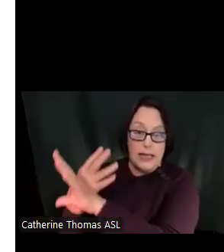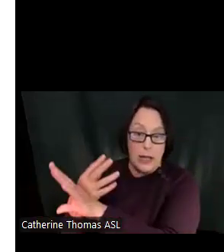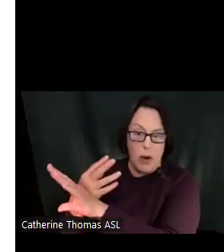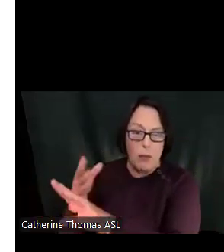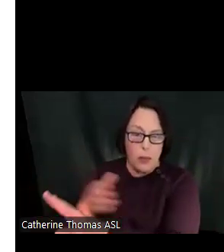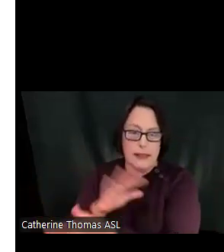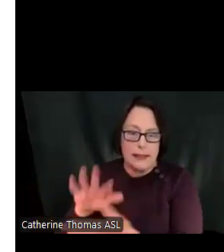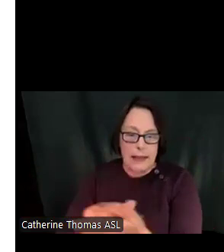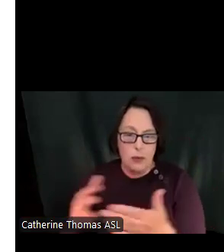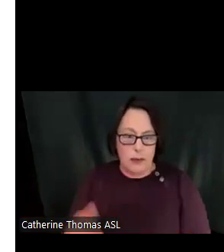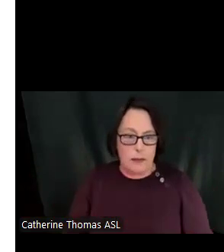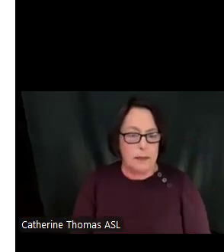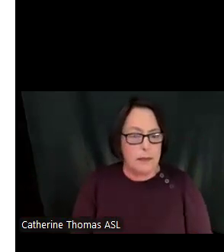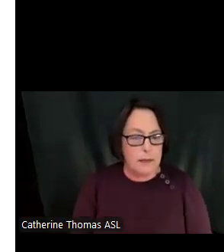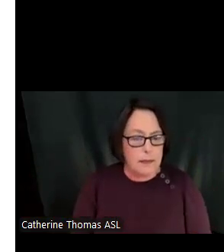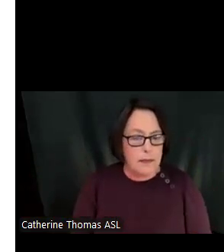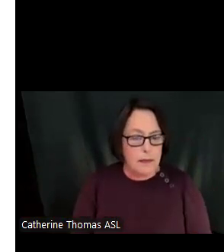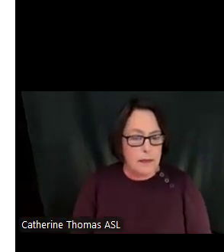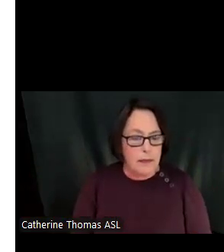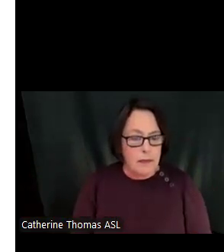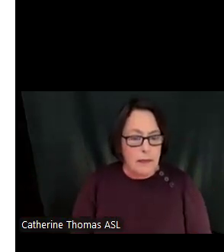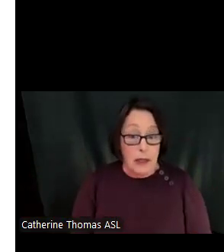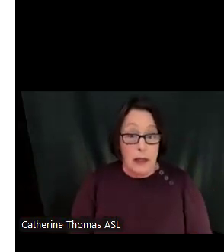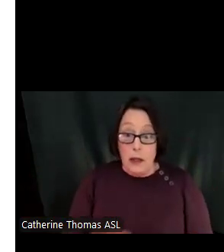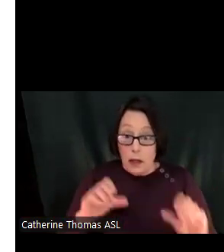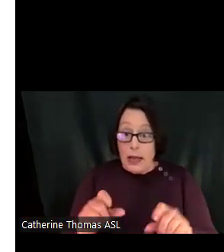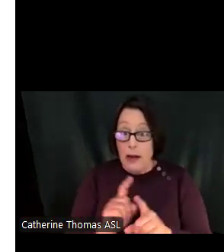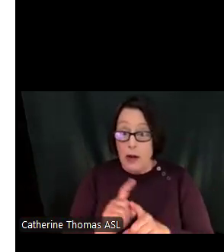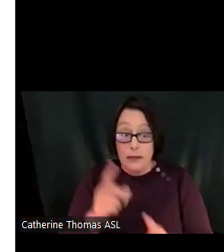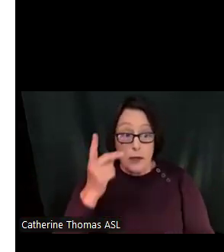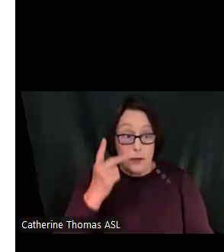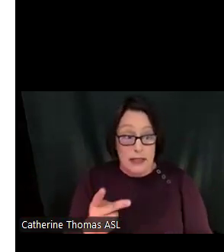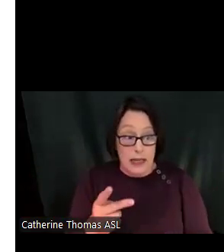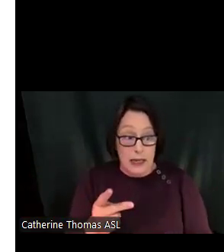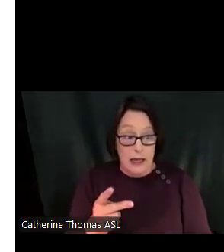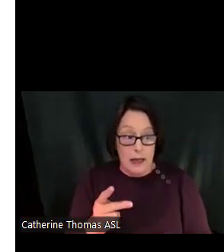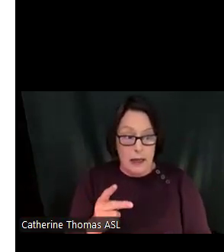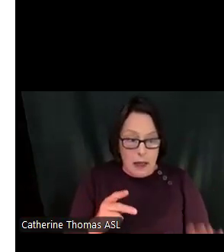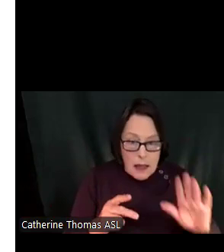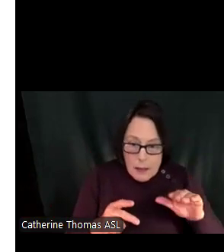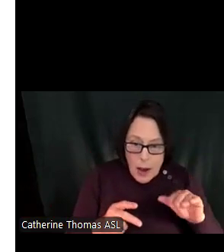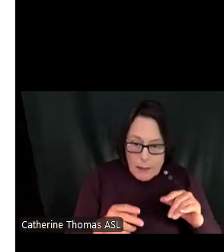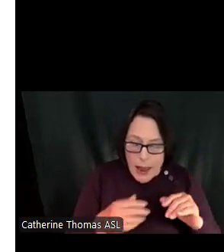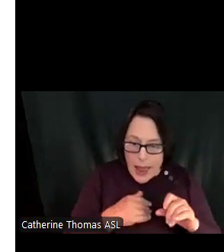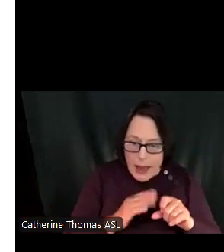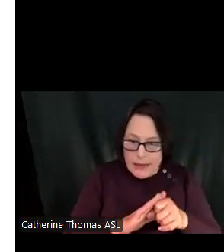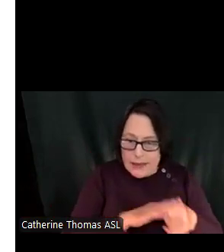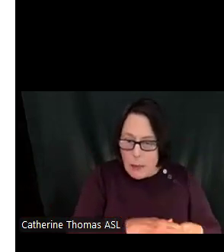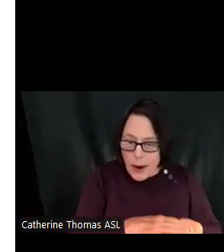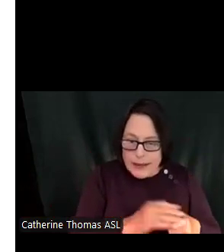pre-scheduled. You can also see down here a call out to the suppressed numbers at the